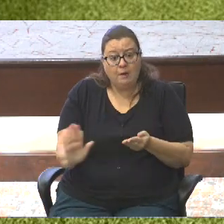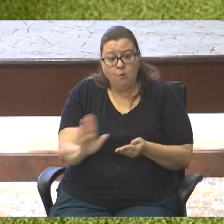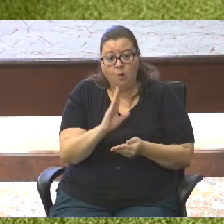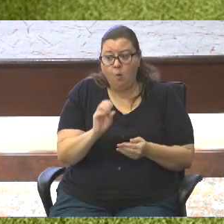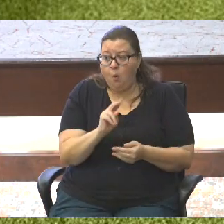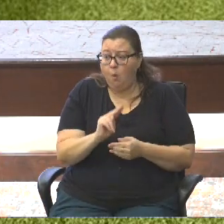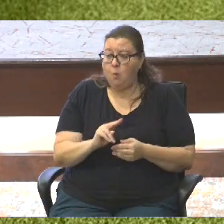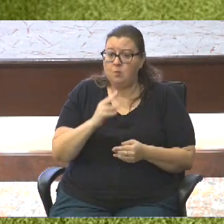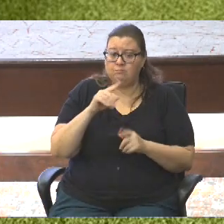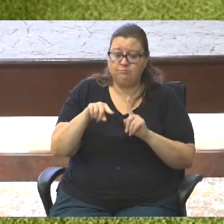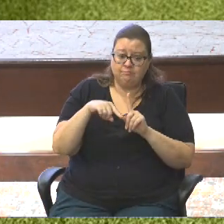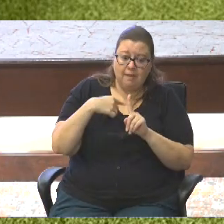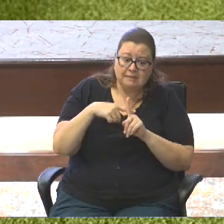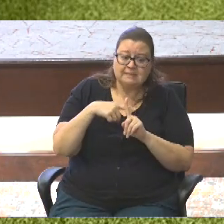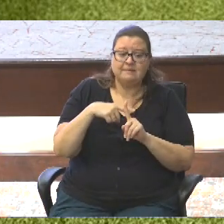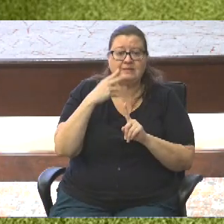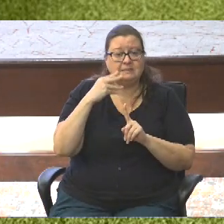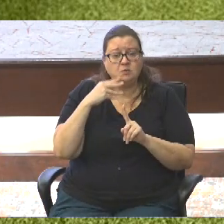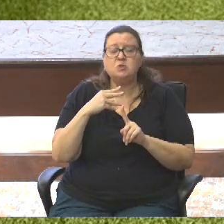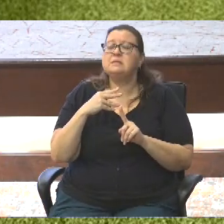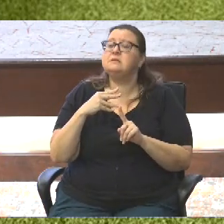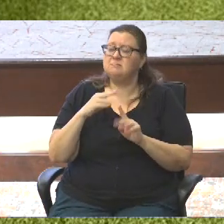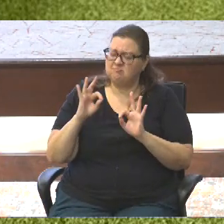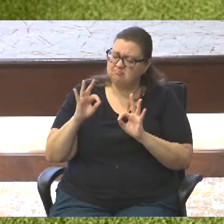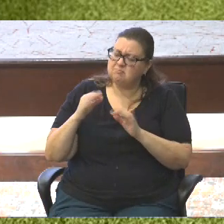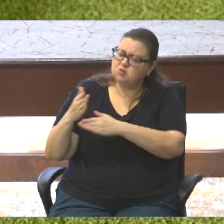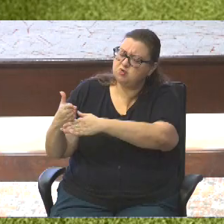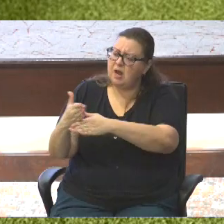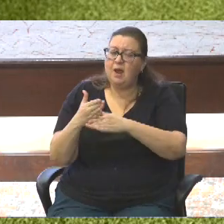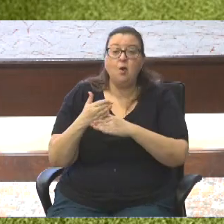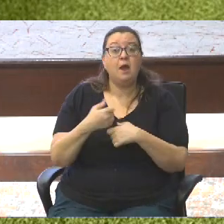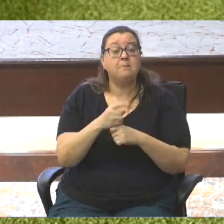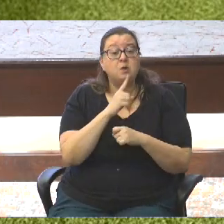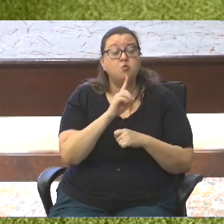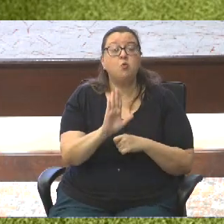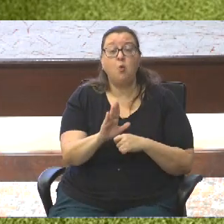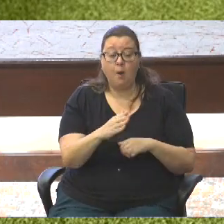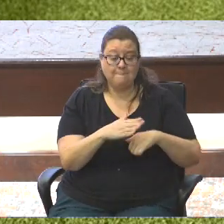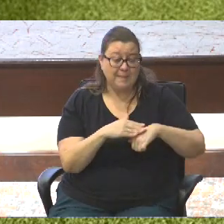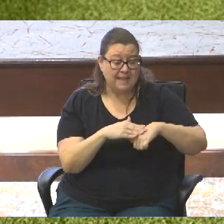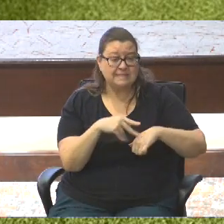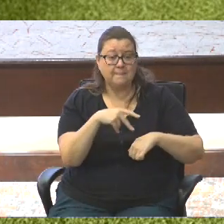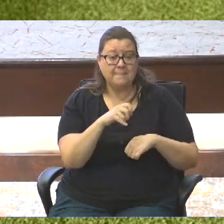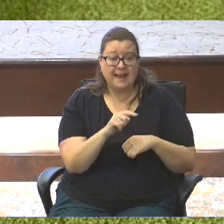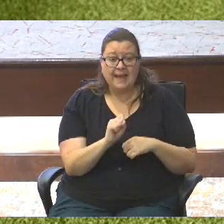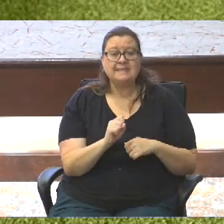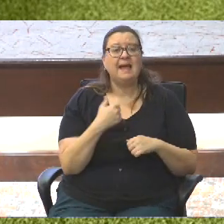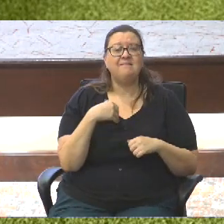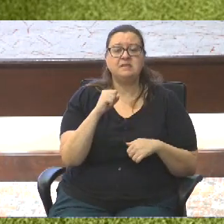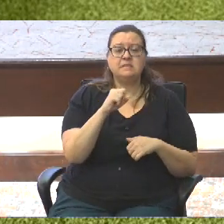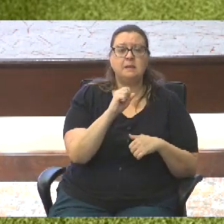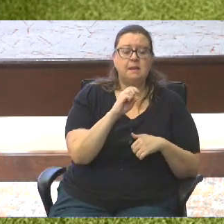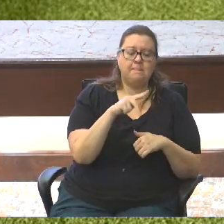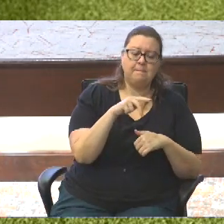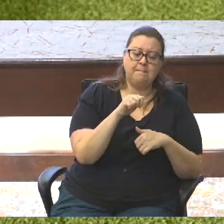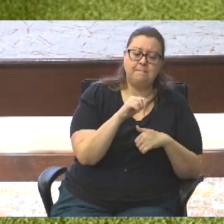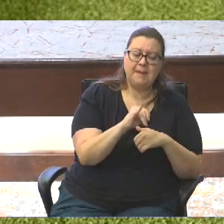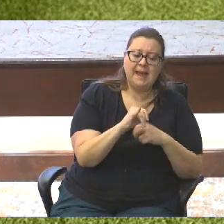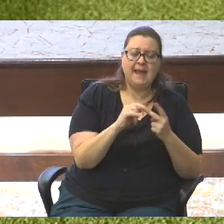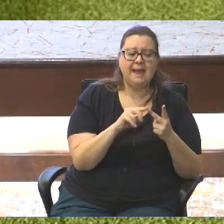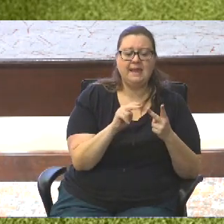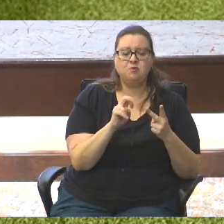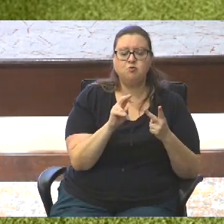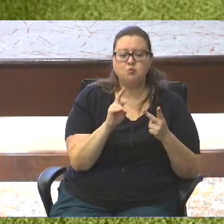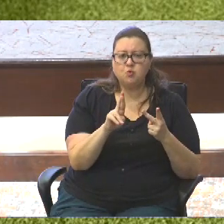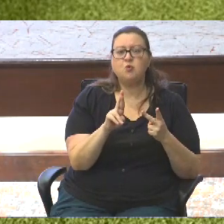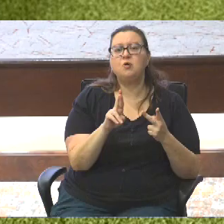family pets, are spayed, neutered, and microchipped. Non-spayed, neutered animals are more likely to roam. Microchip your